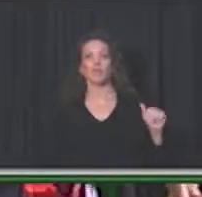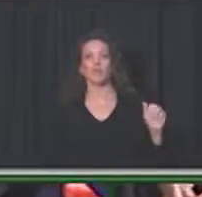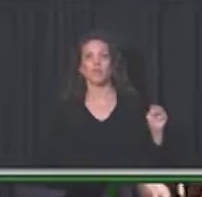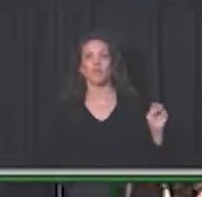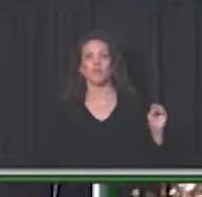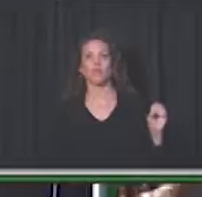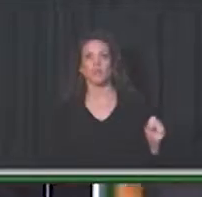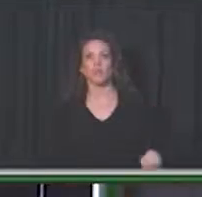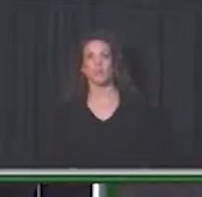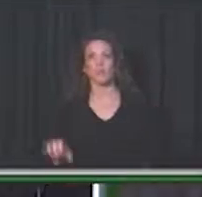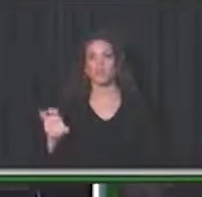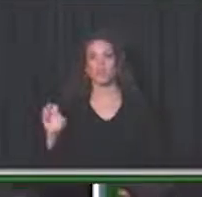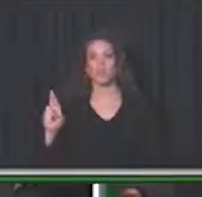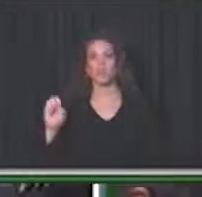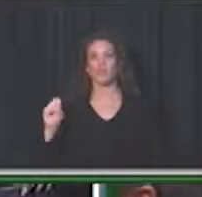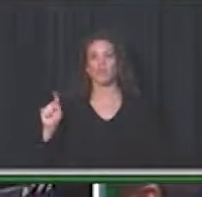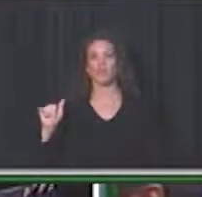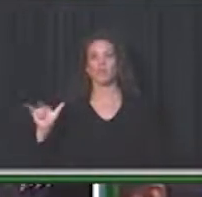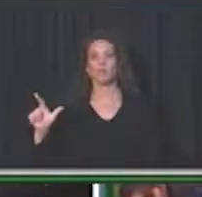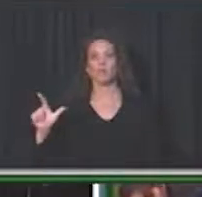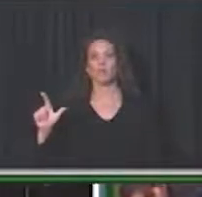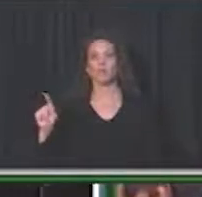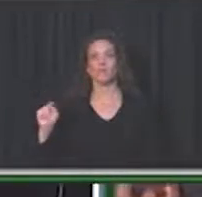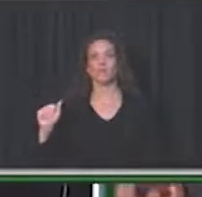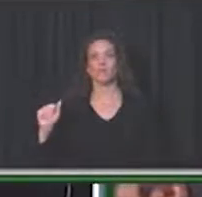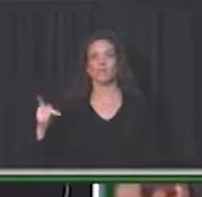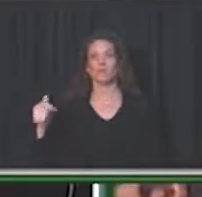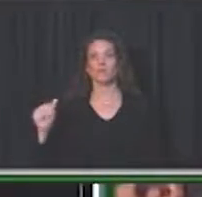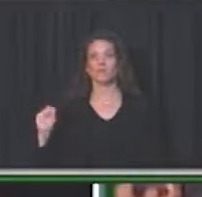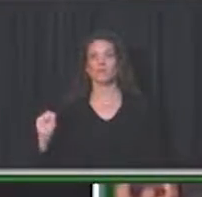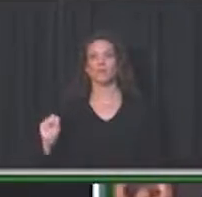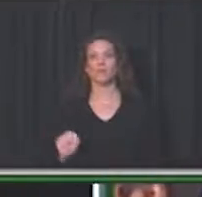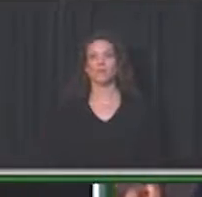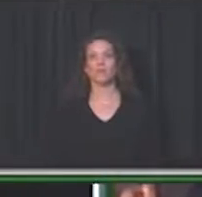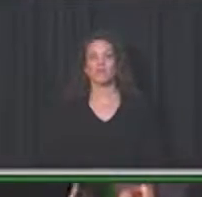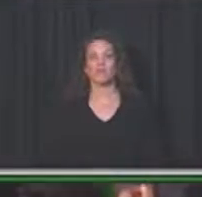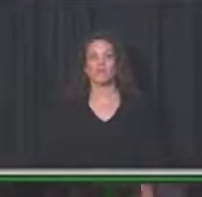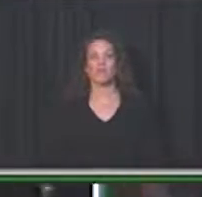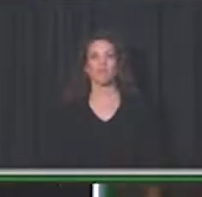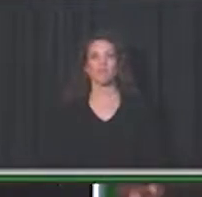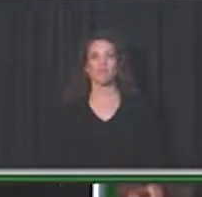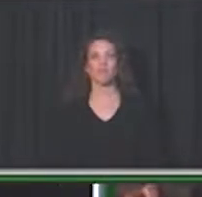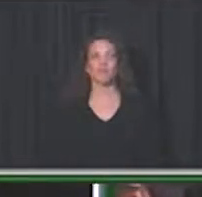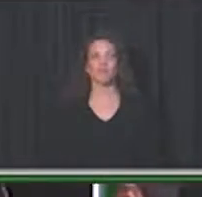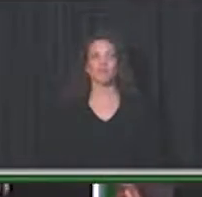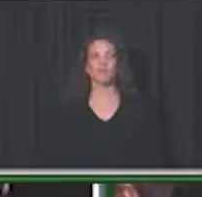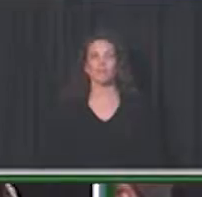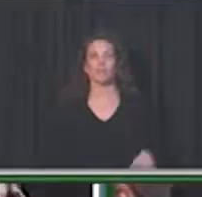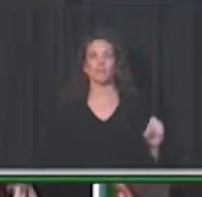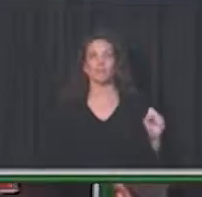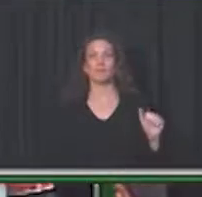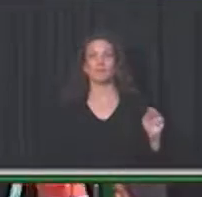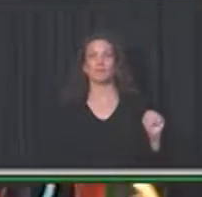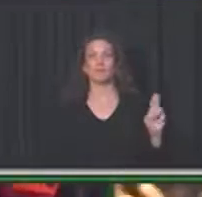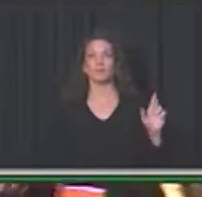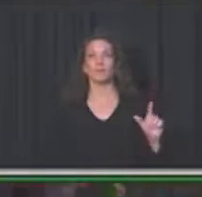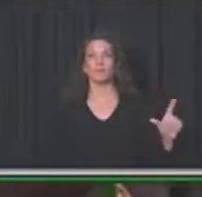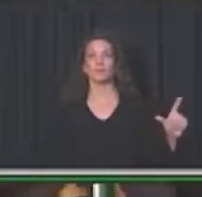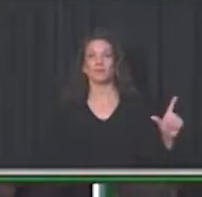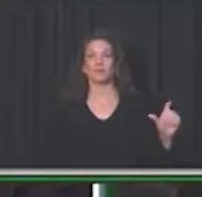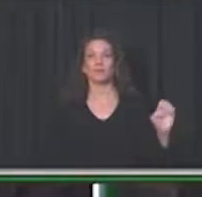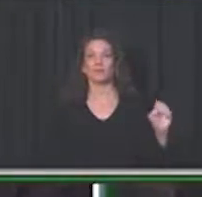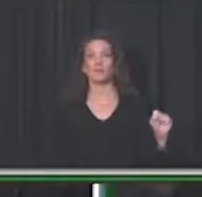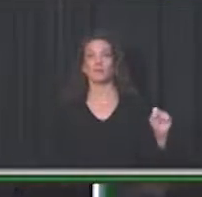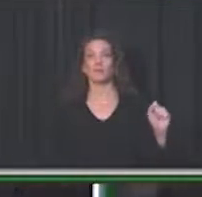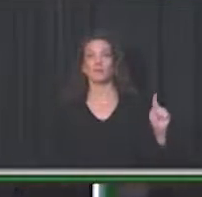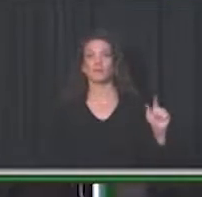Crystal Tapan. Sergio Esteban Campos